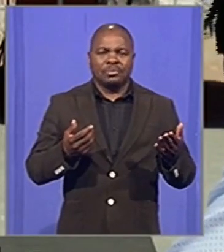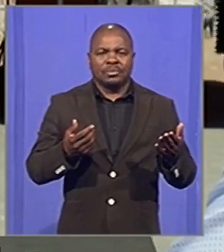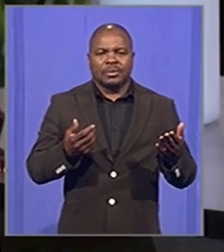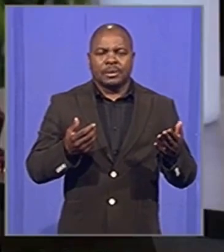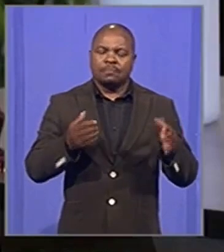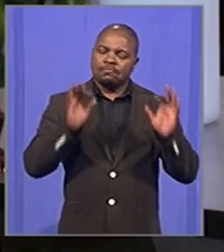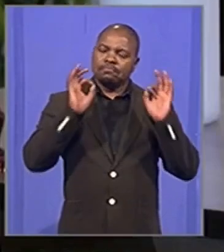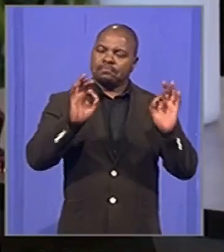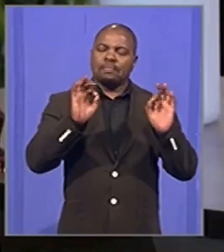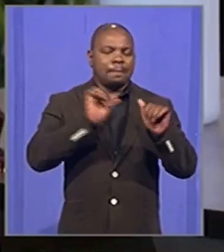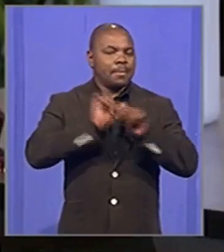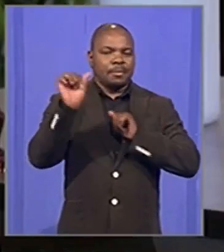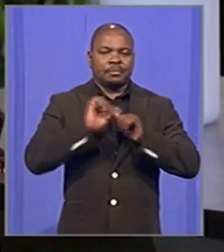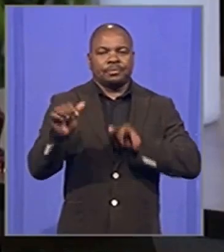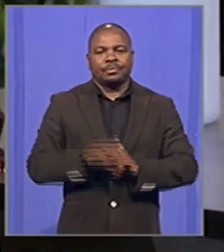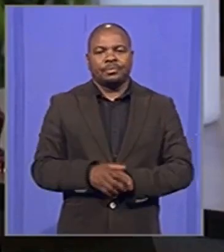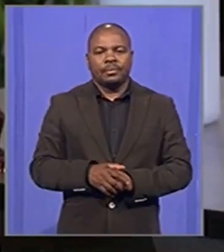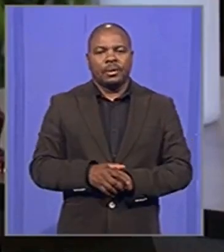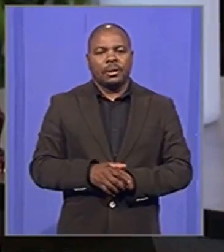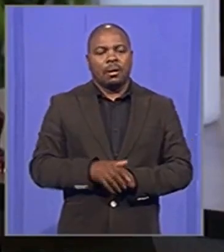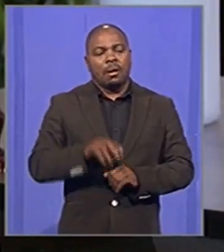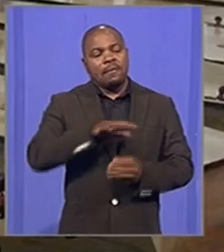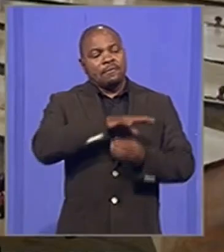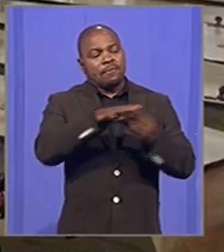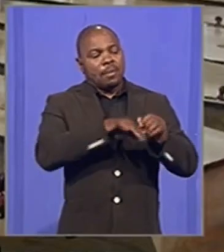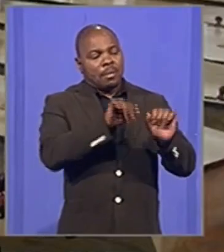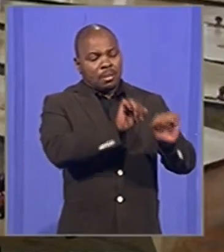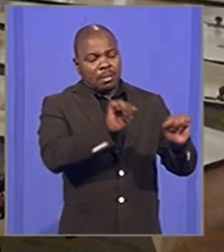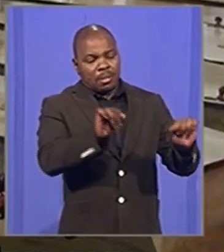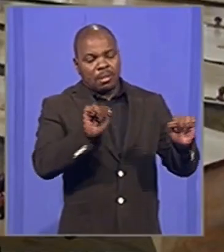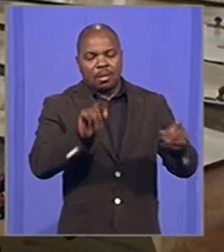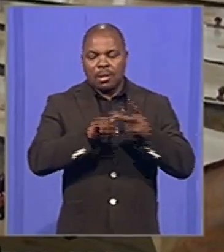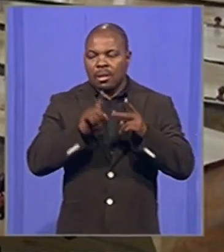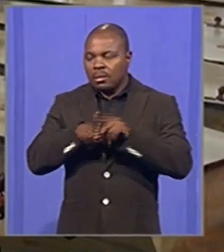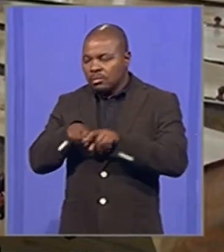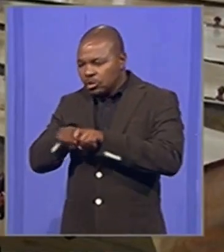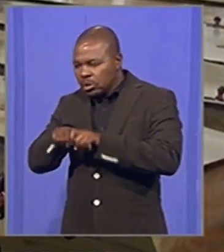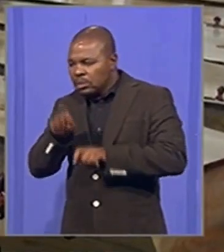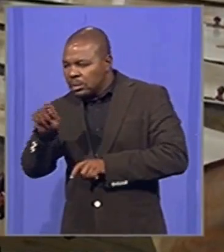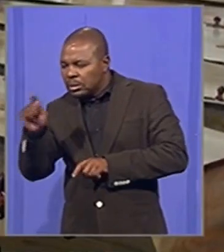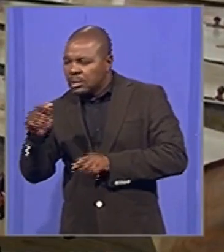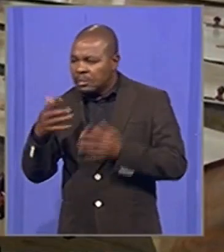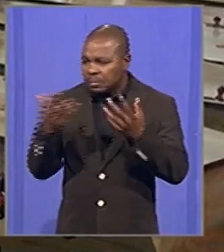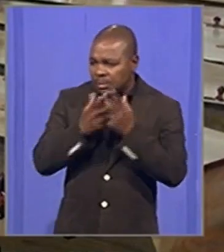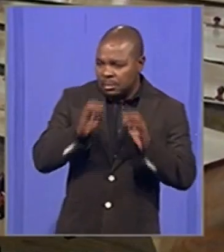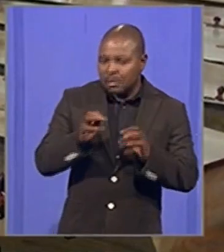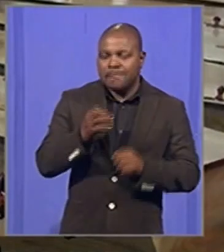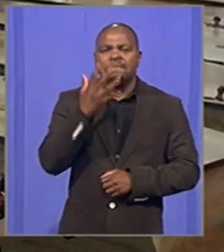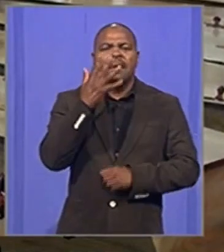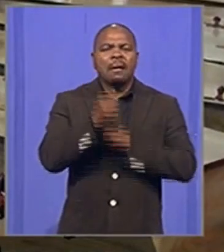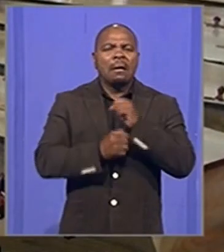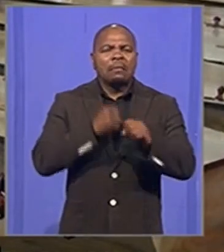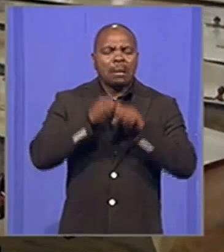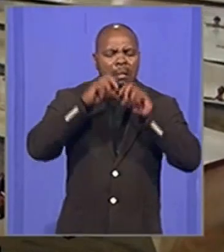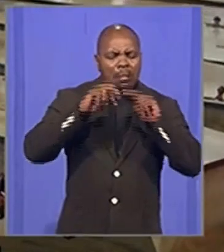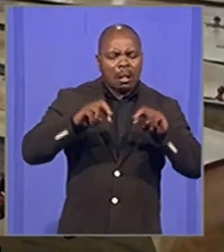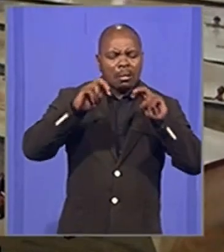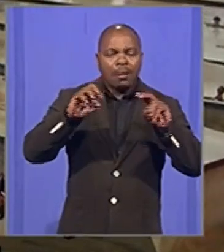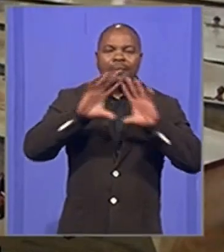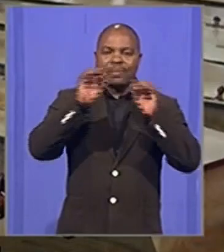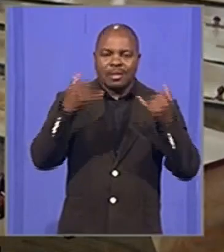above board. Lenane la go batla ba bo ba swi le go dira diteko mo go bona le tsere dingwa ga di le tlhano me janong tsotlhe